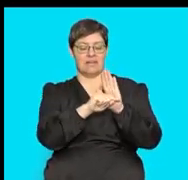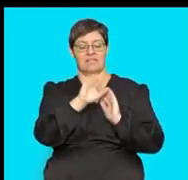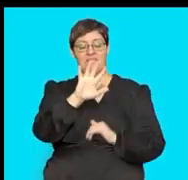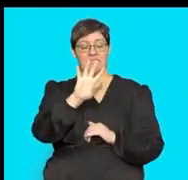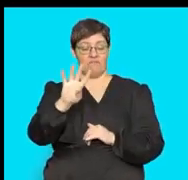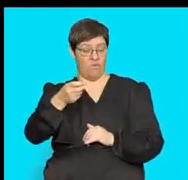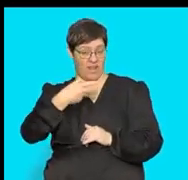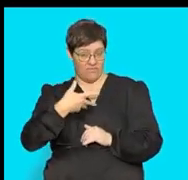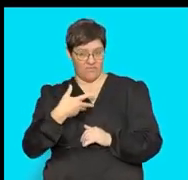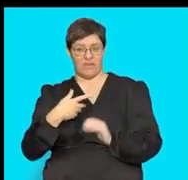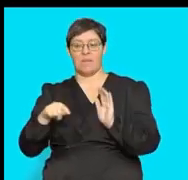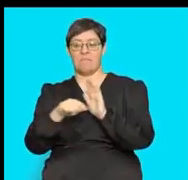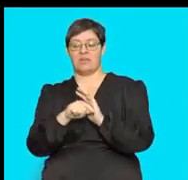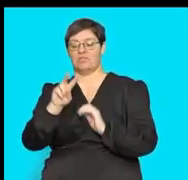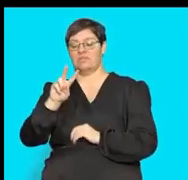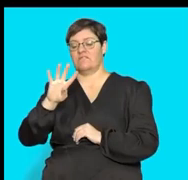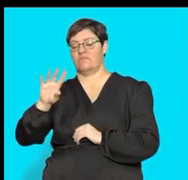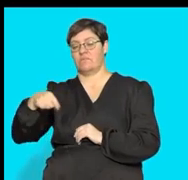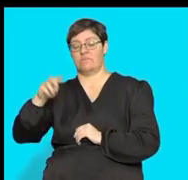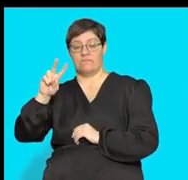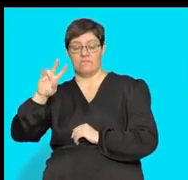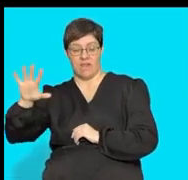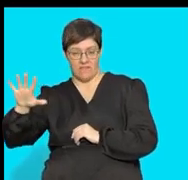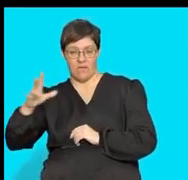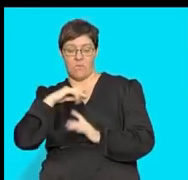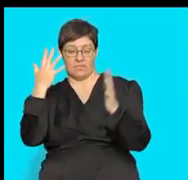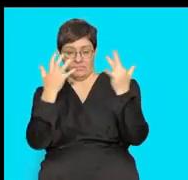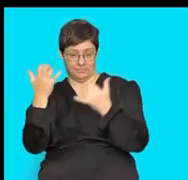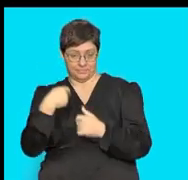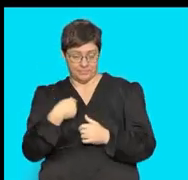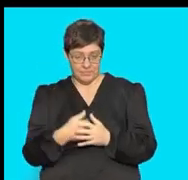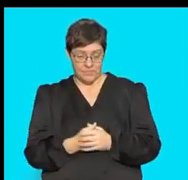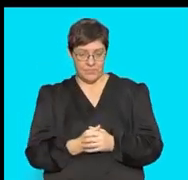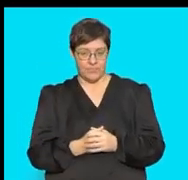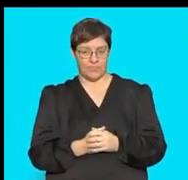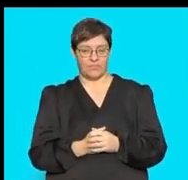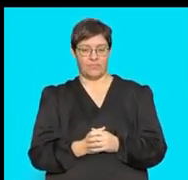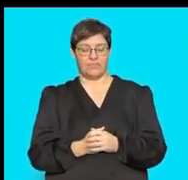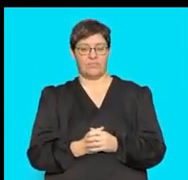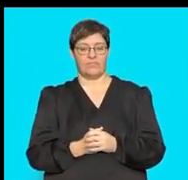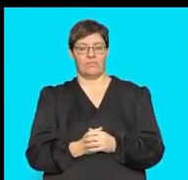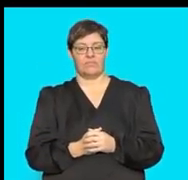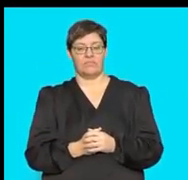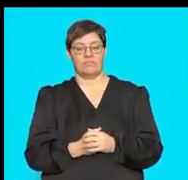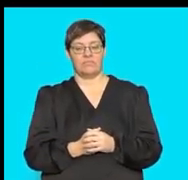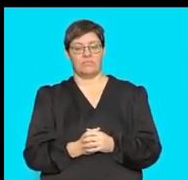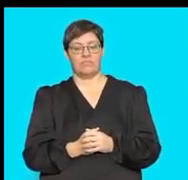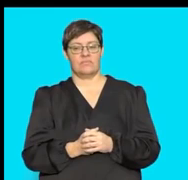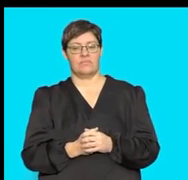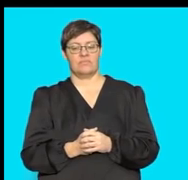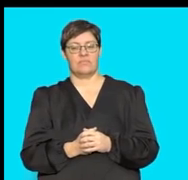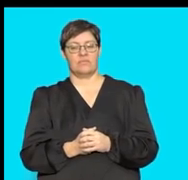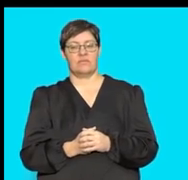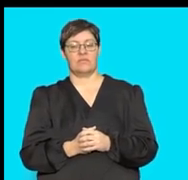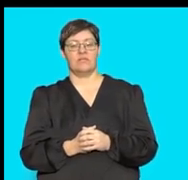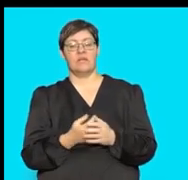angle 54 that was given, and this angle was 24,25, and we've got to subtract